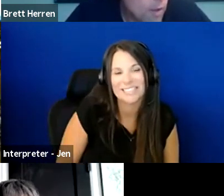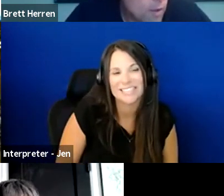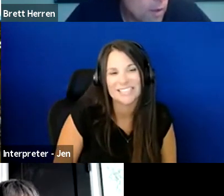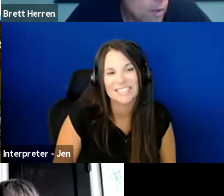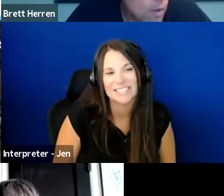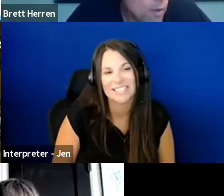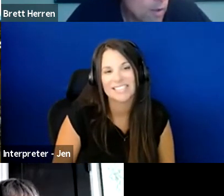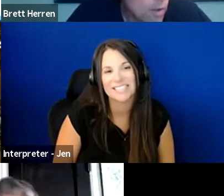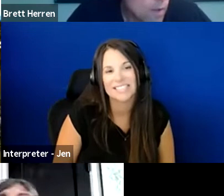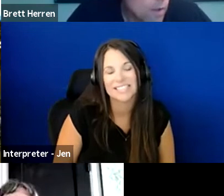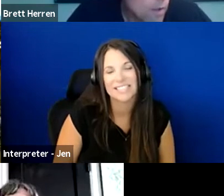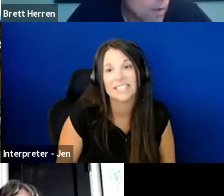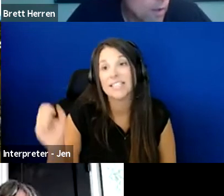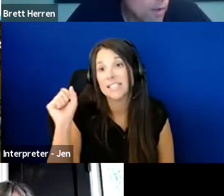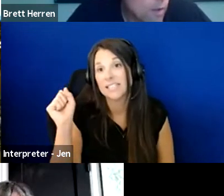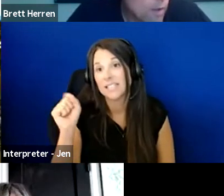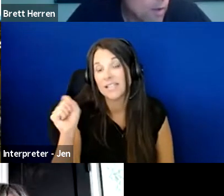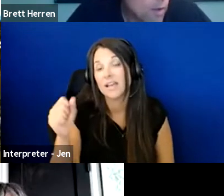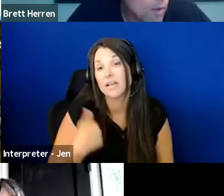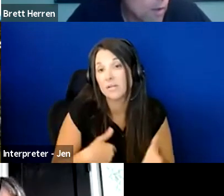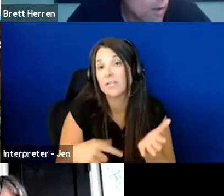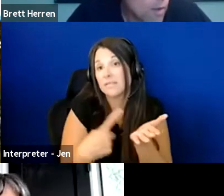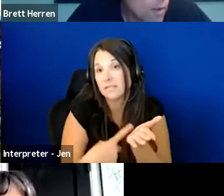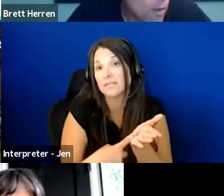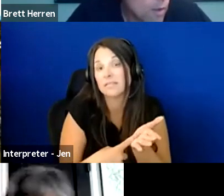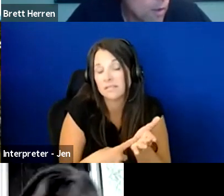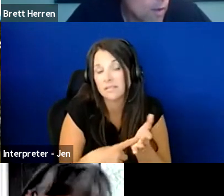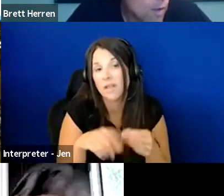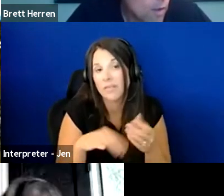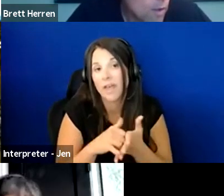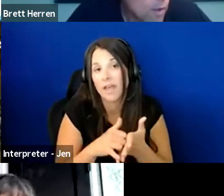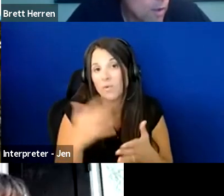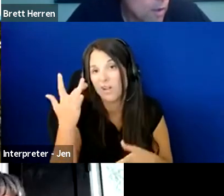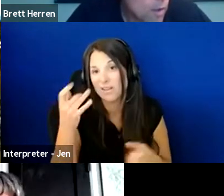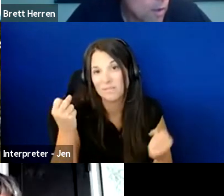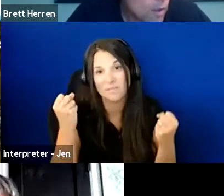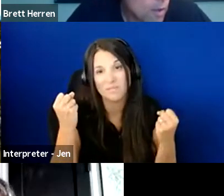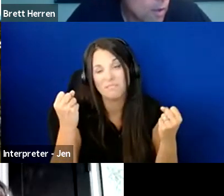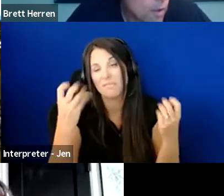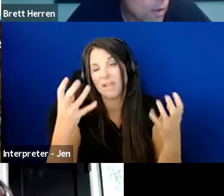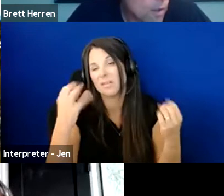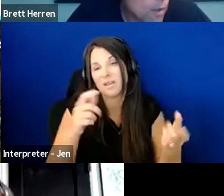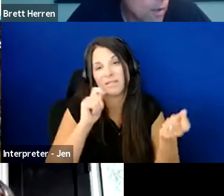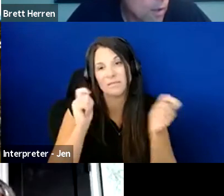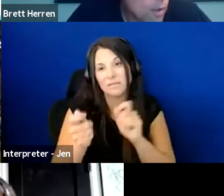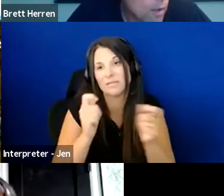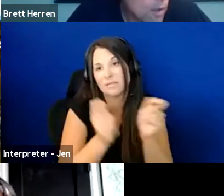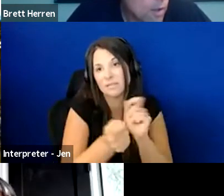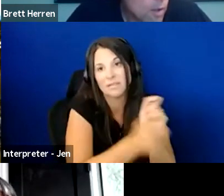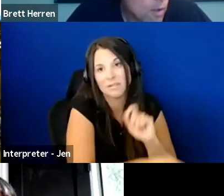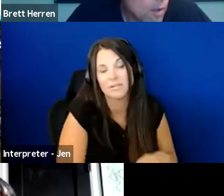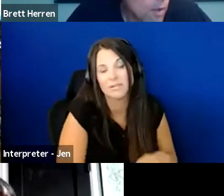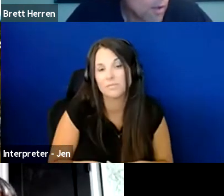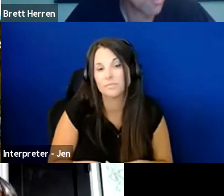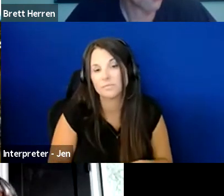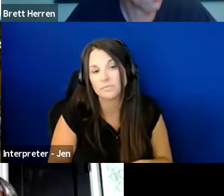Yeah, we've talked about that because of so many things that have changed, right? So